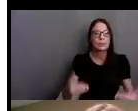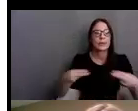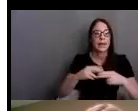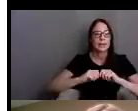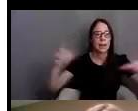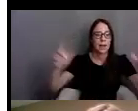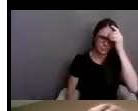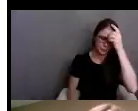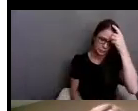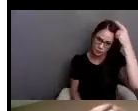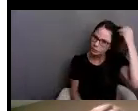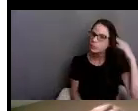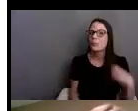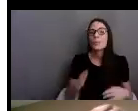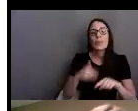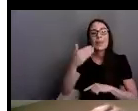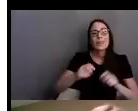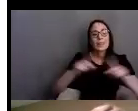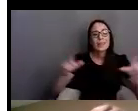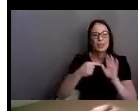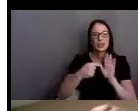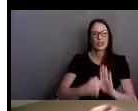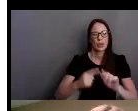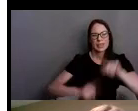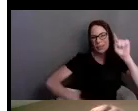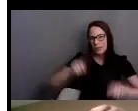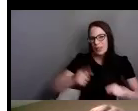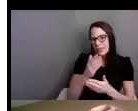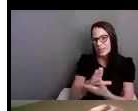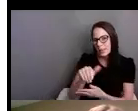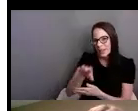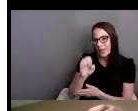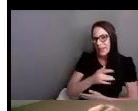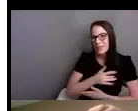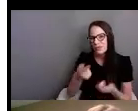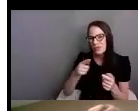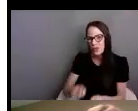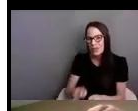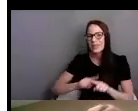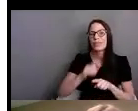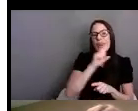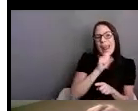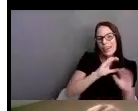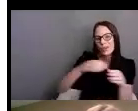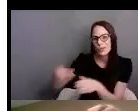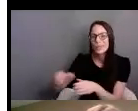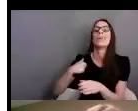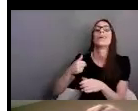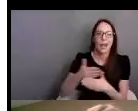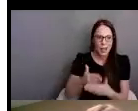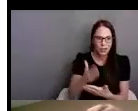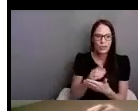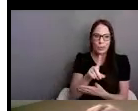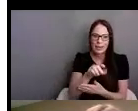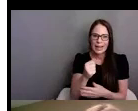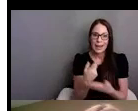So this next slide is showing you a difference in some of the case trends that we're seeing in different age groups in the state right now. I shared some of this data last week as